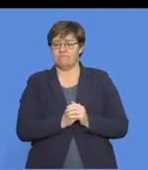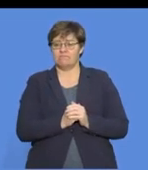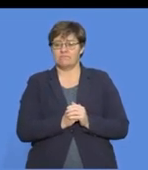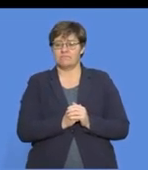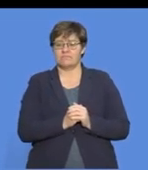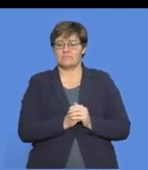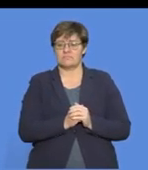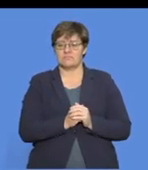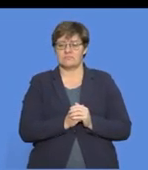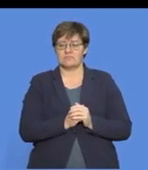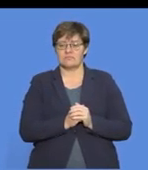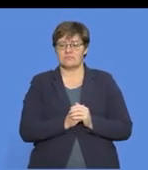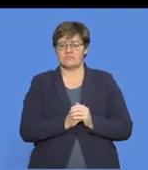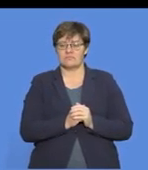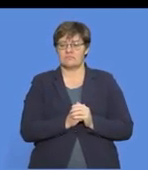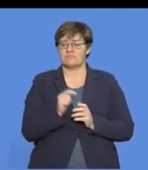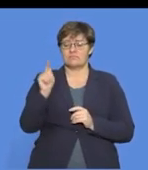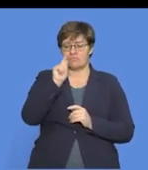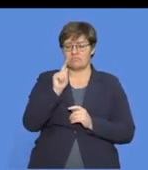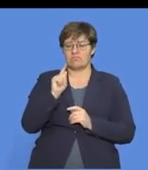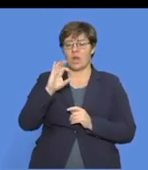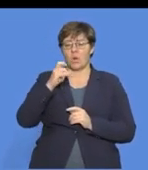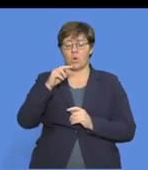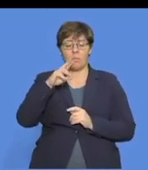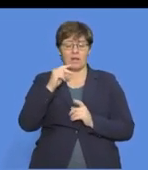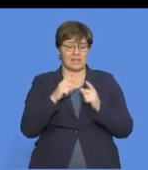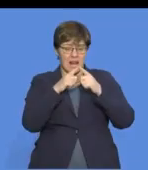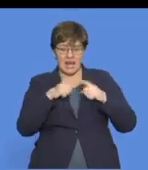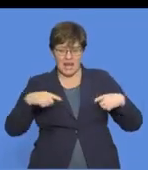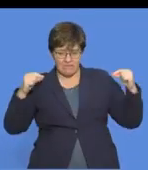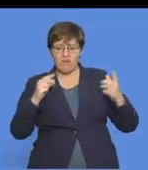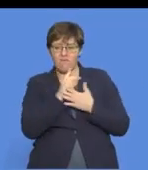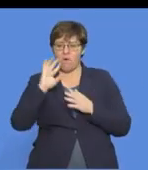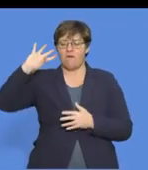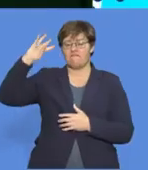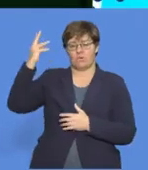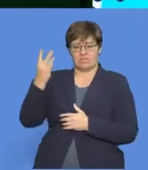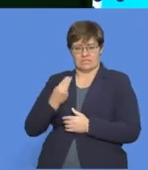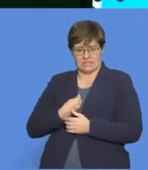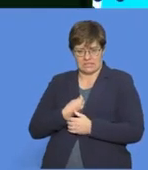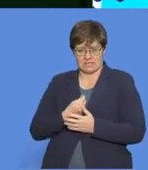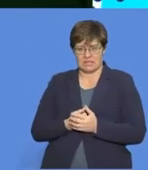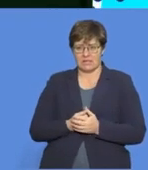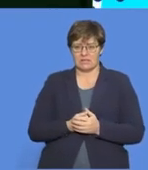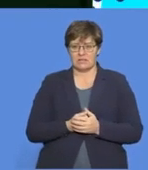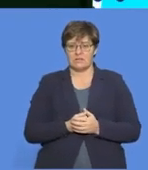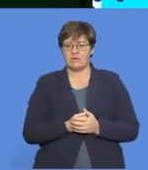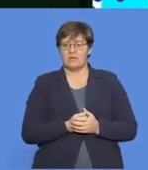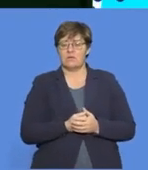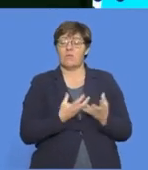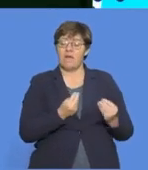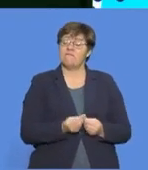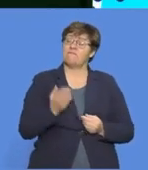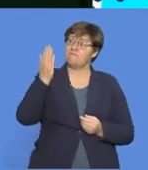filled with chloroplasts. That's obviously in the leaves for photosynthesis. What we have here, that is